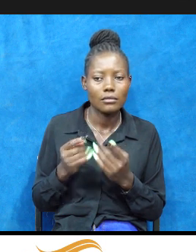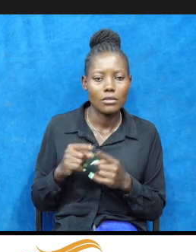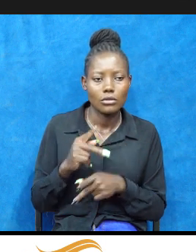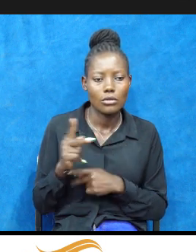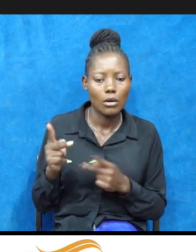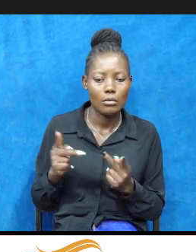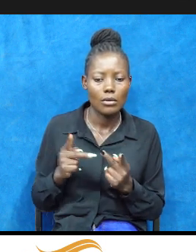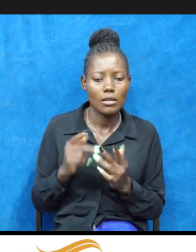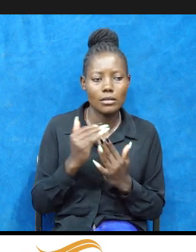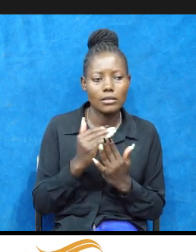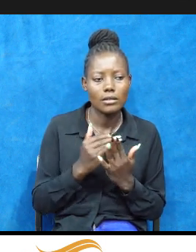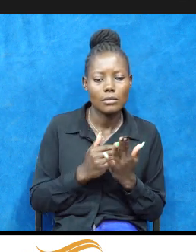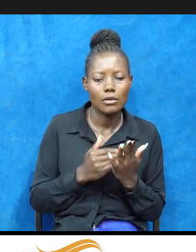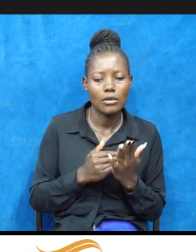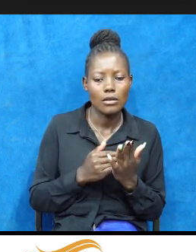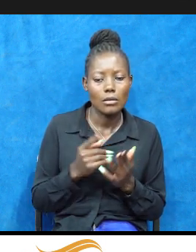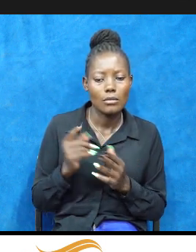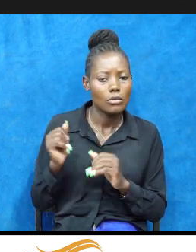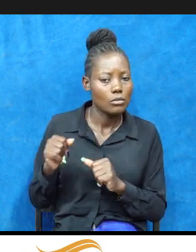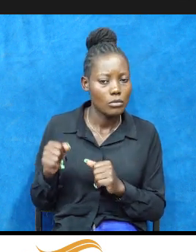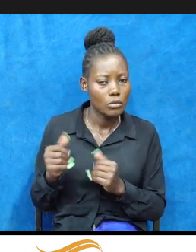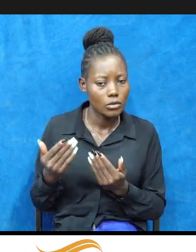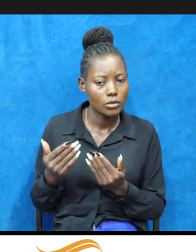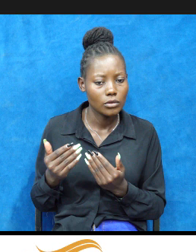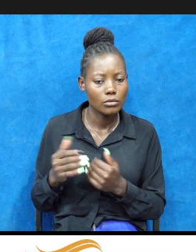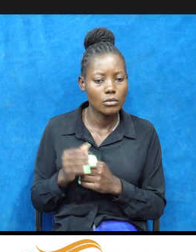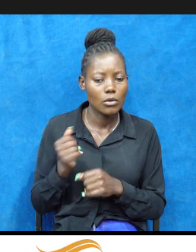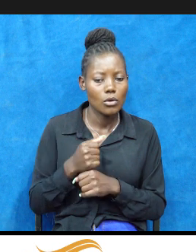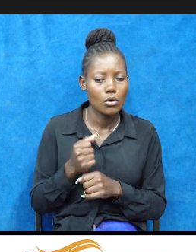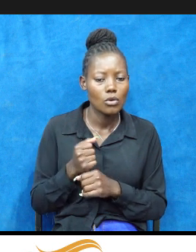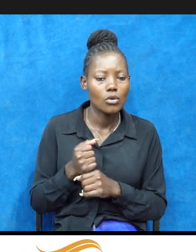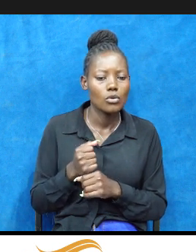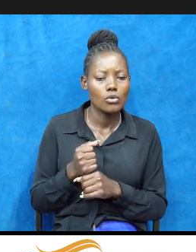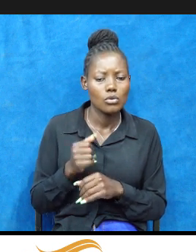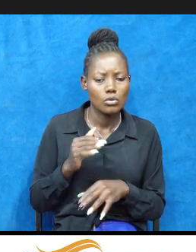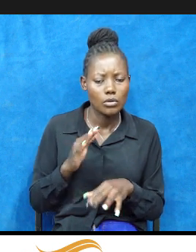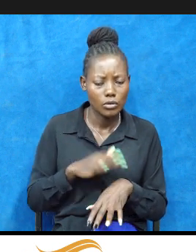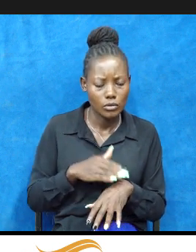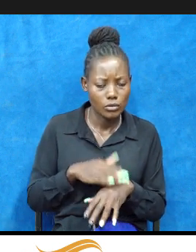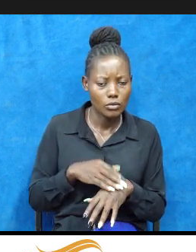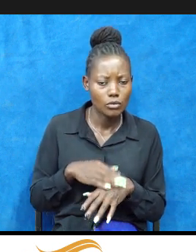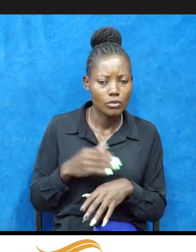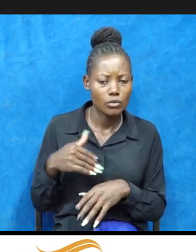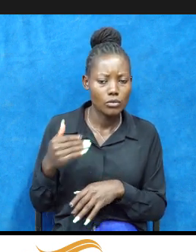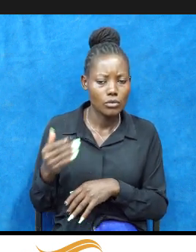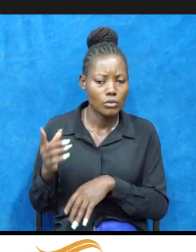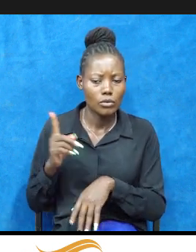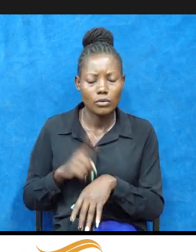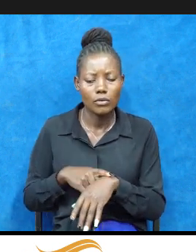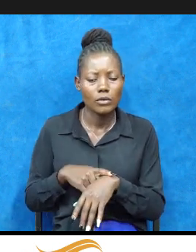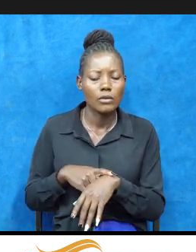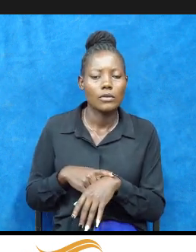placing the program in the proper place, and you can arrange that around your lifting, but it's more effective if you sequence the activity in the right